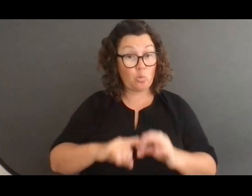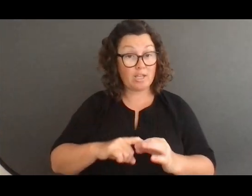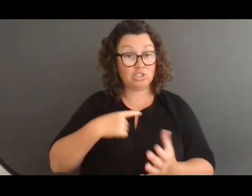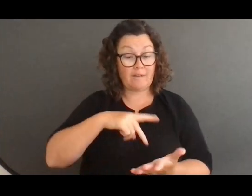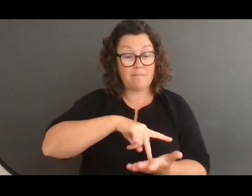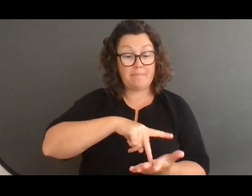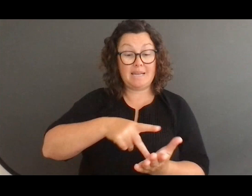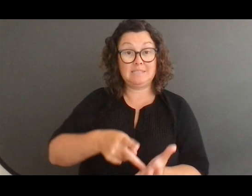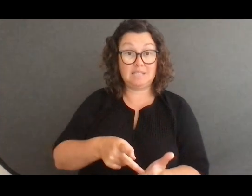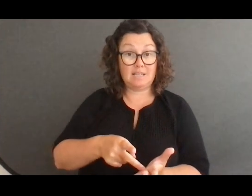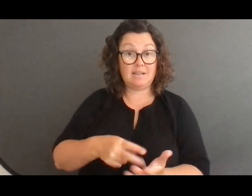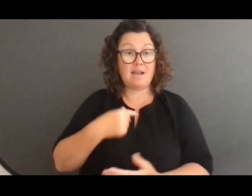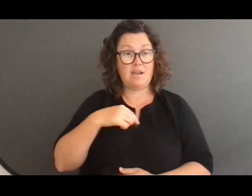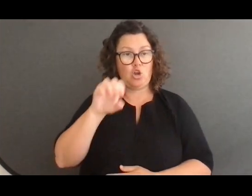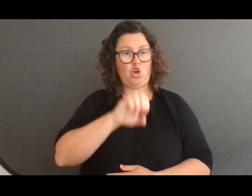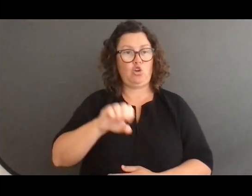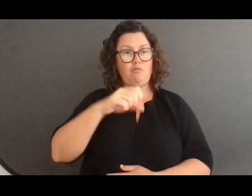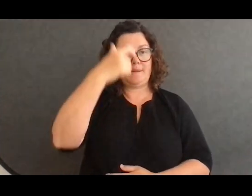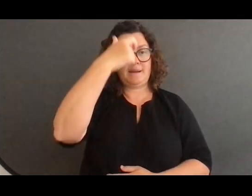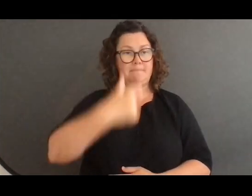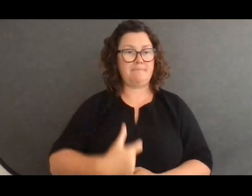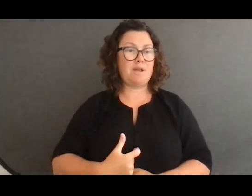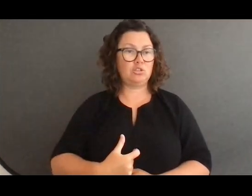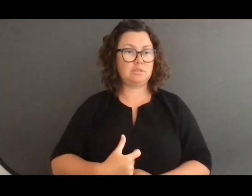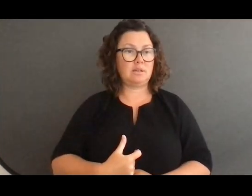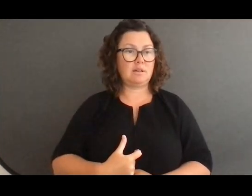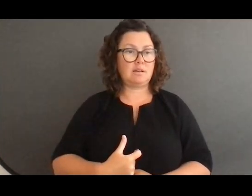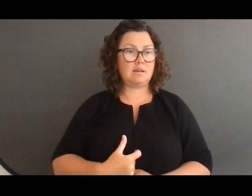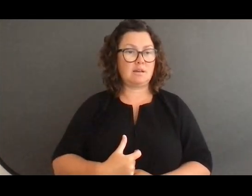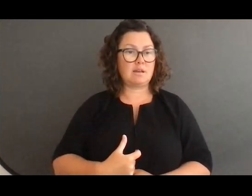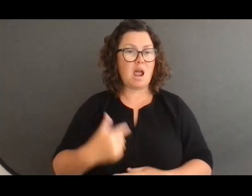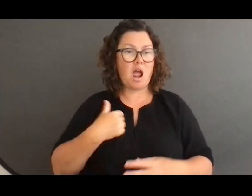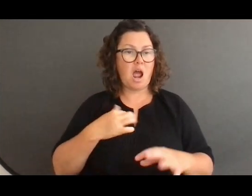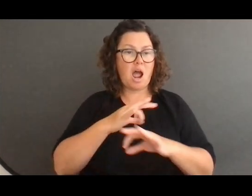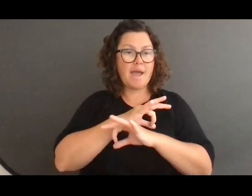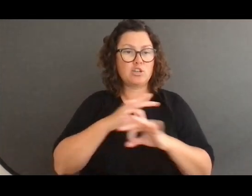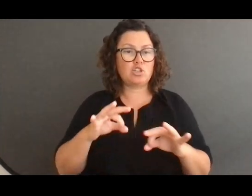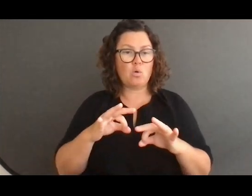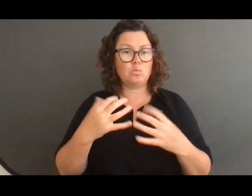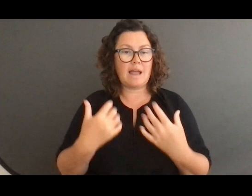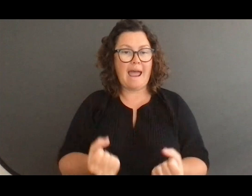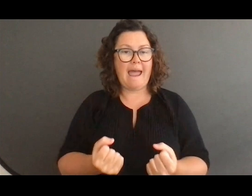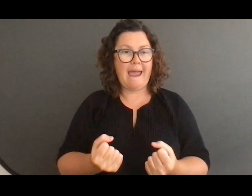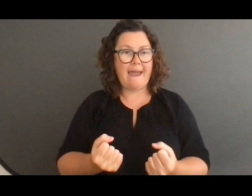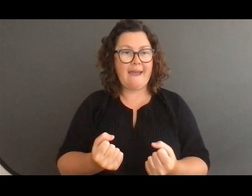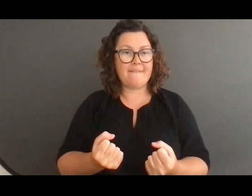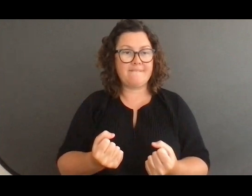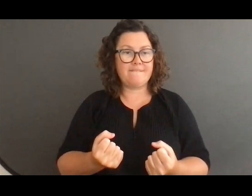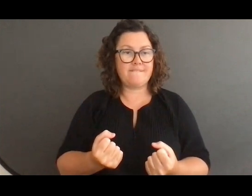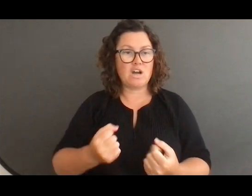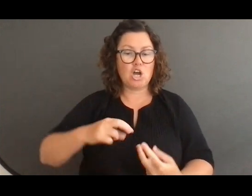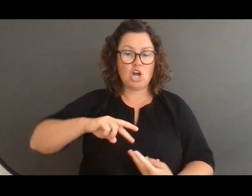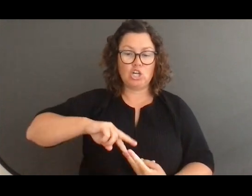these terms, I acknowledge that I do not whakapapa to these ideas. That is, I do not have a genealogical understanding of the